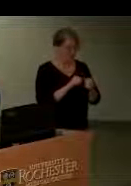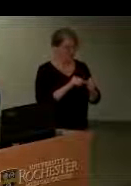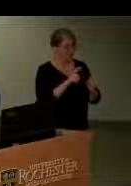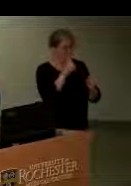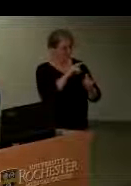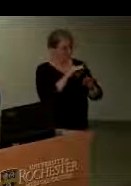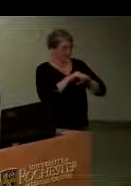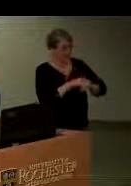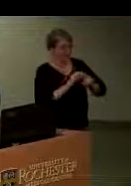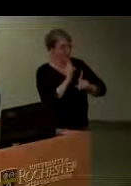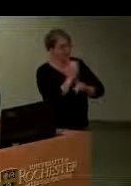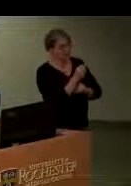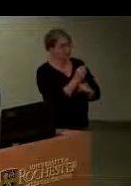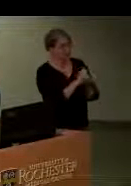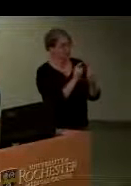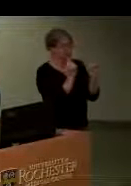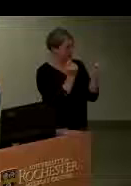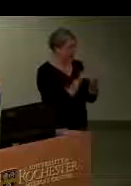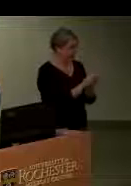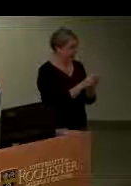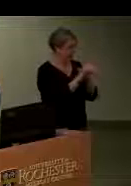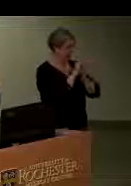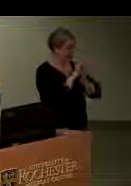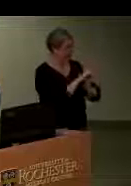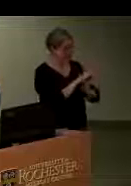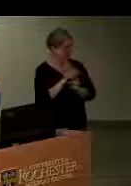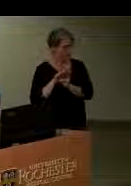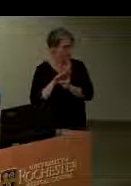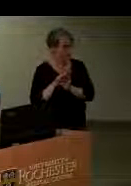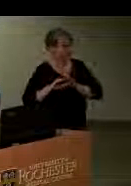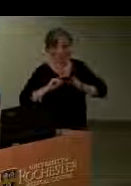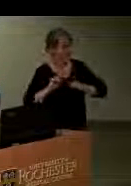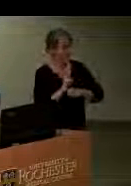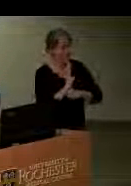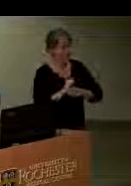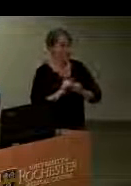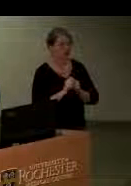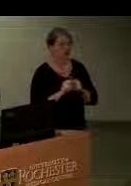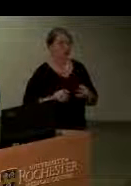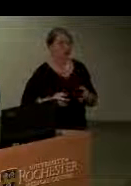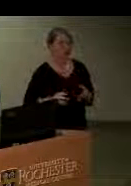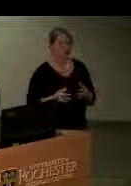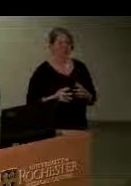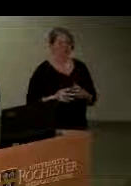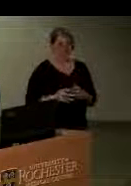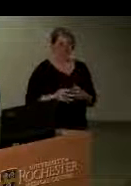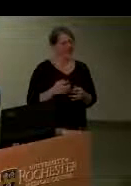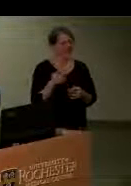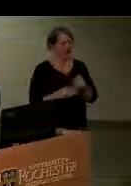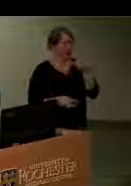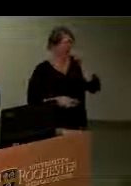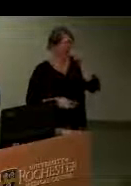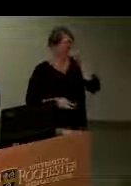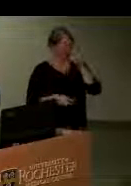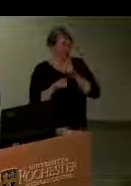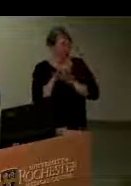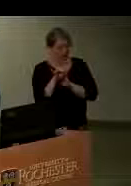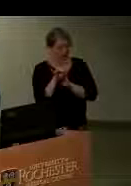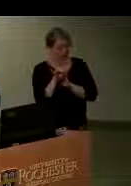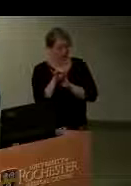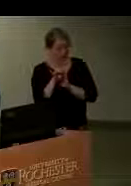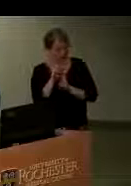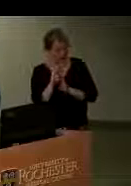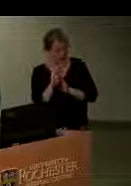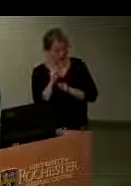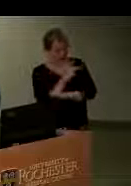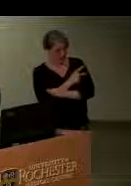work in teams and are videoed, and an exercise with half, so I think like eight simulated patients